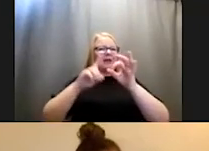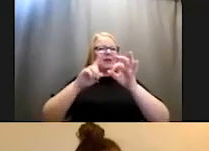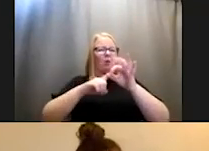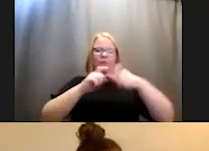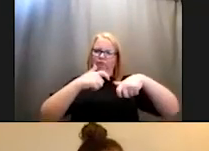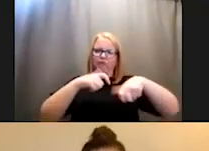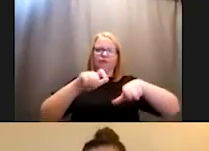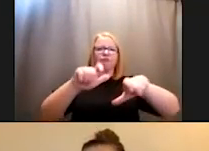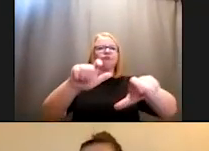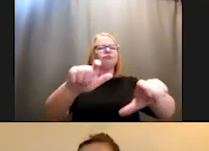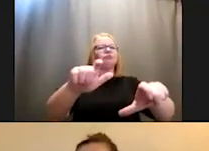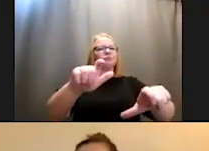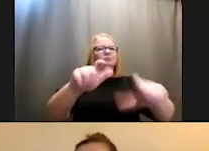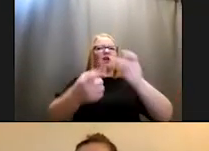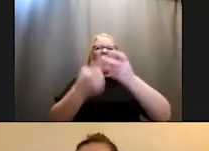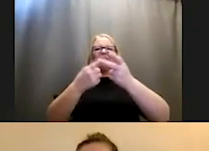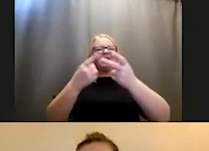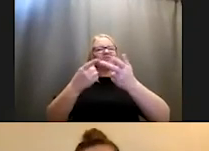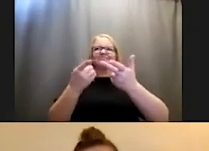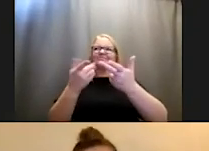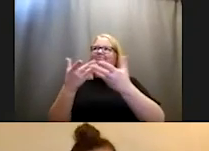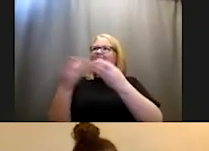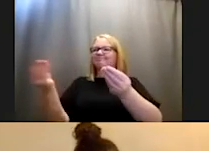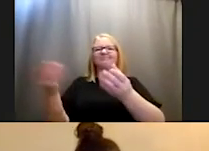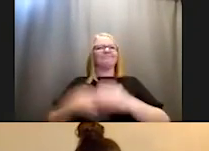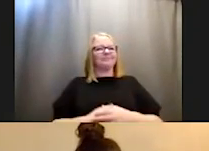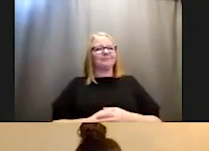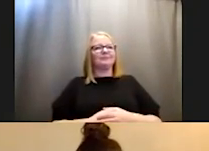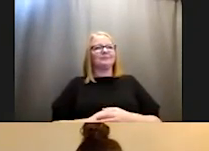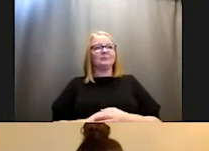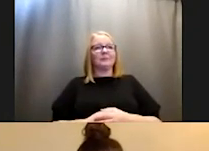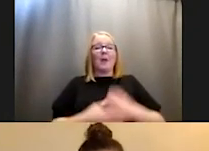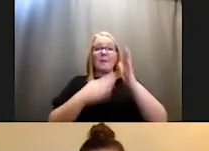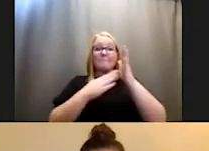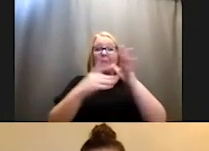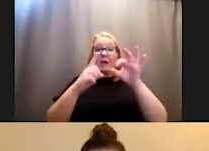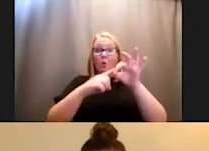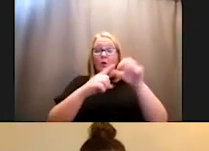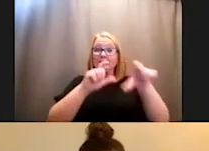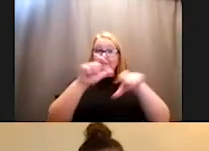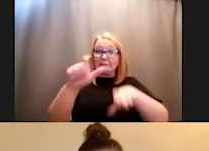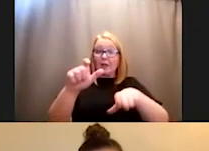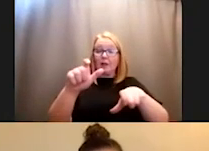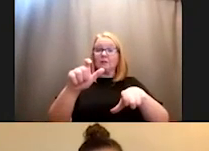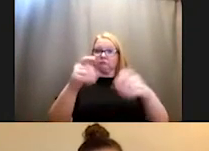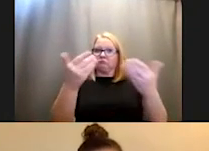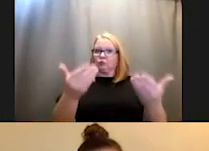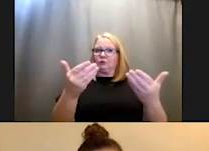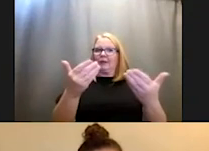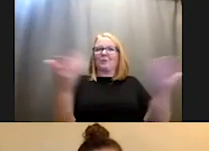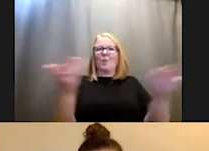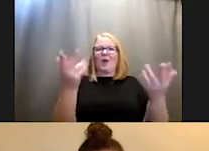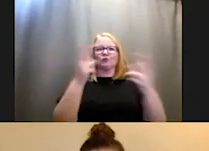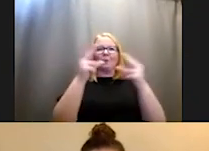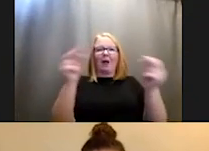disappeared out of fashion history. The brand still exists today. It's in Japan, and